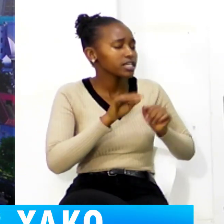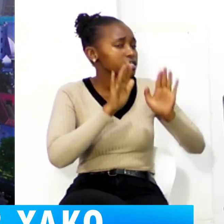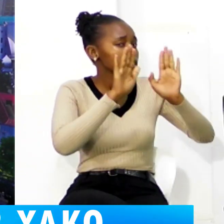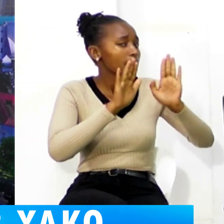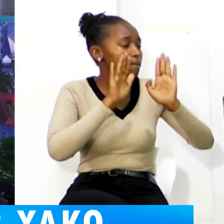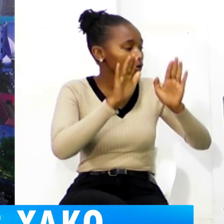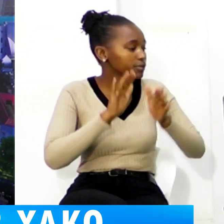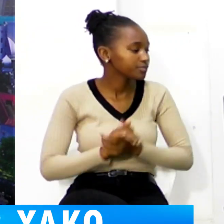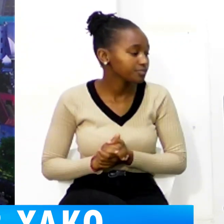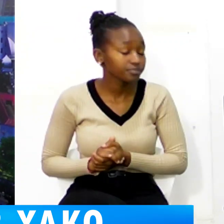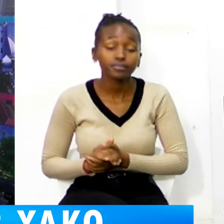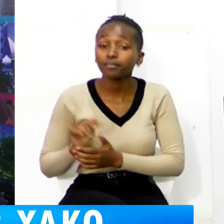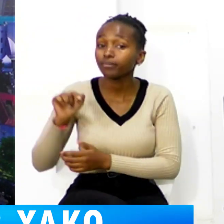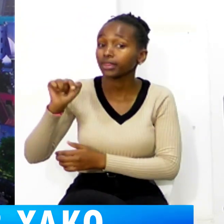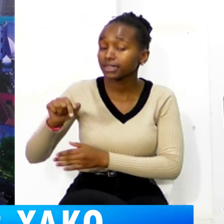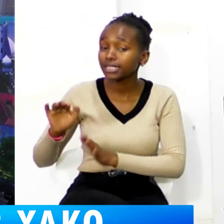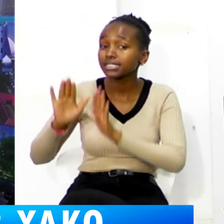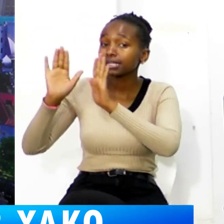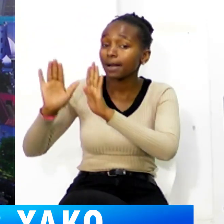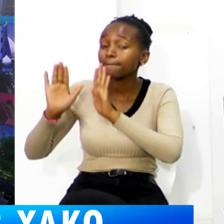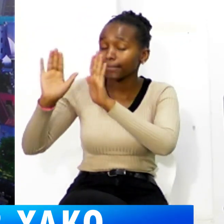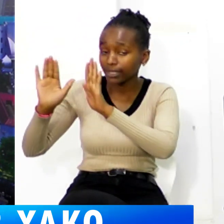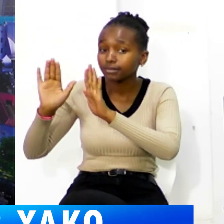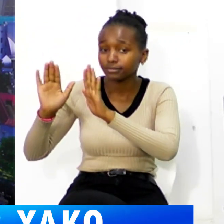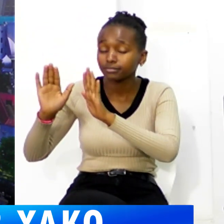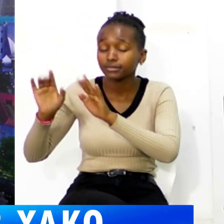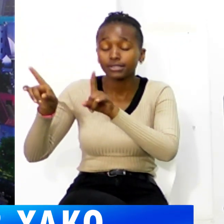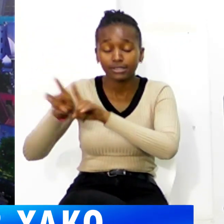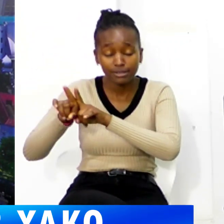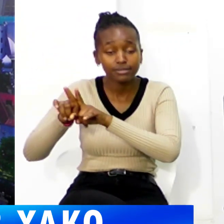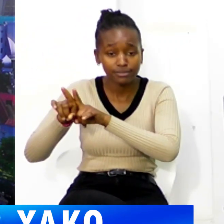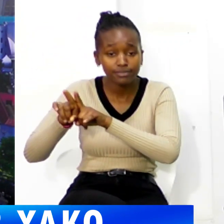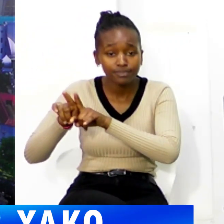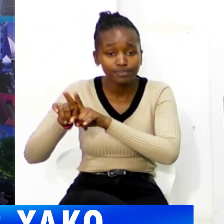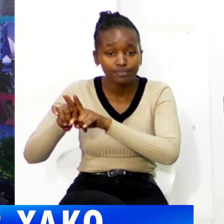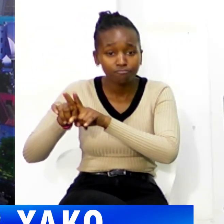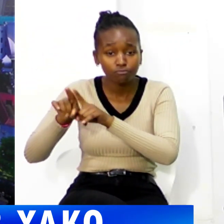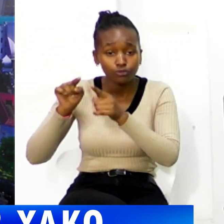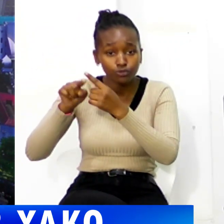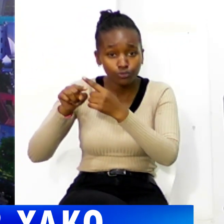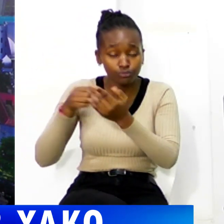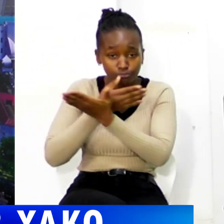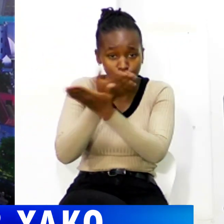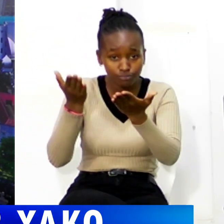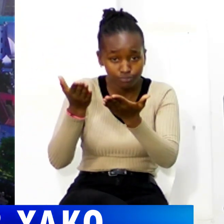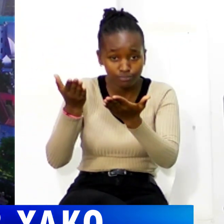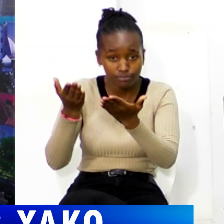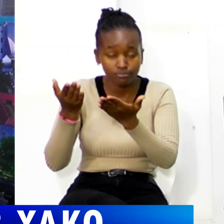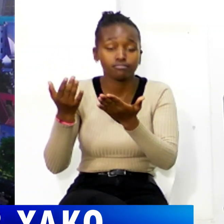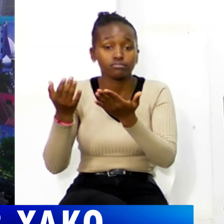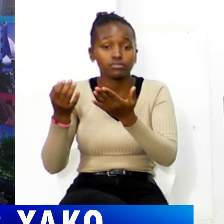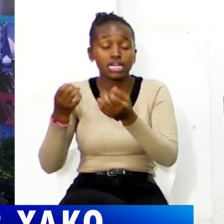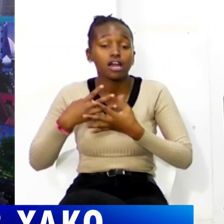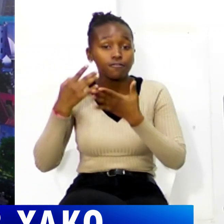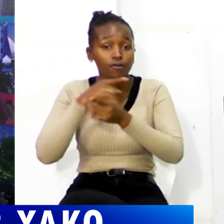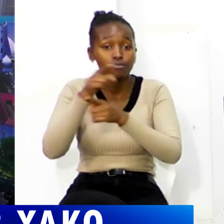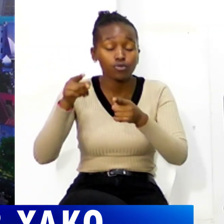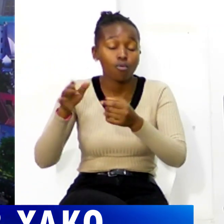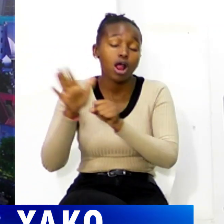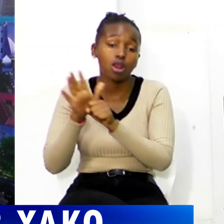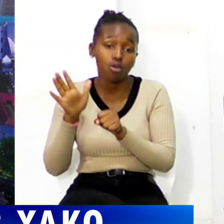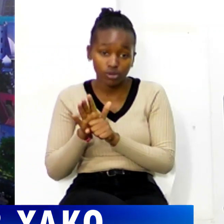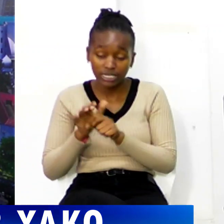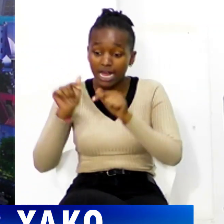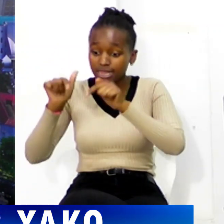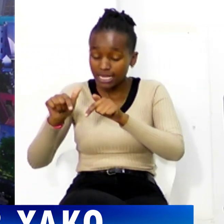update token Yako campaign, Mwololo and our viewers, is a campaign Kenya Power has been running for now about 2 months.